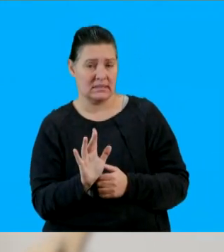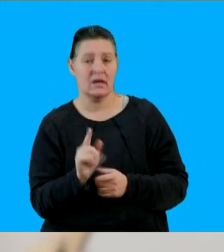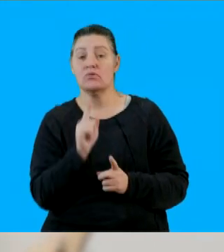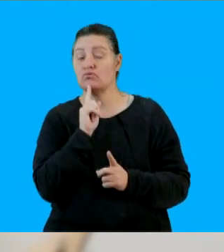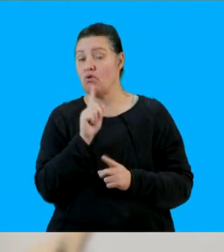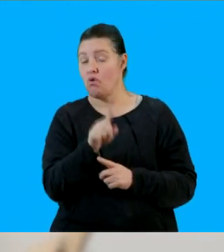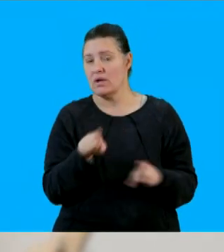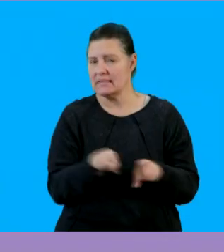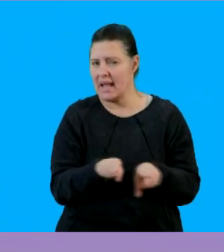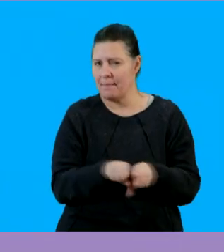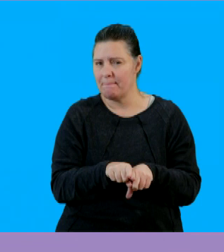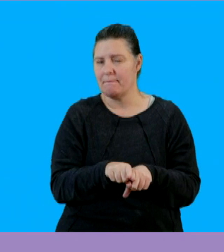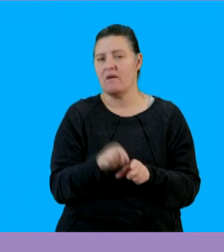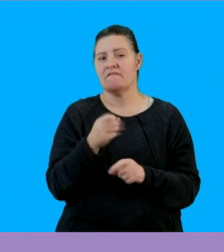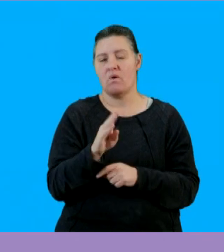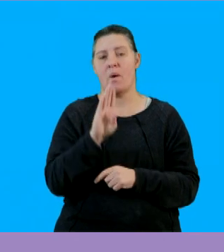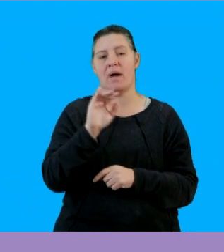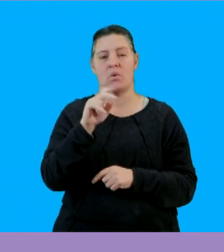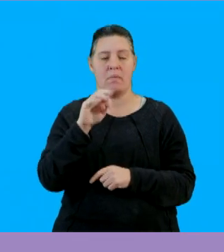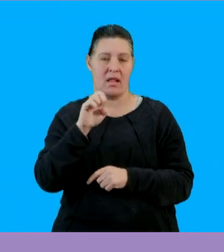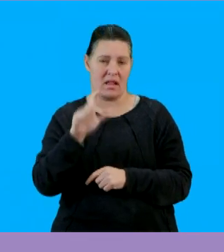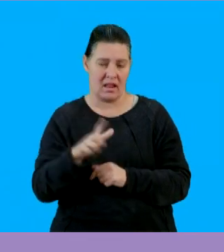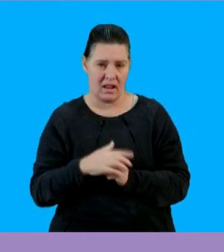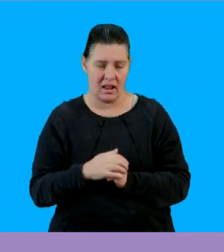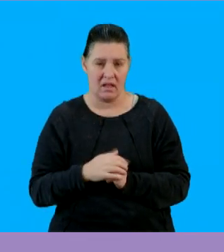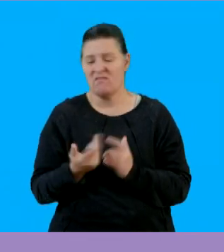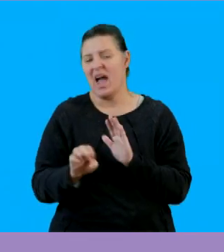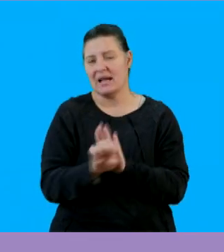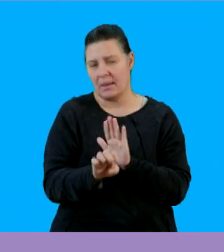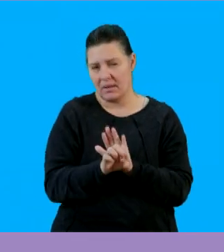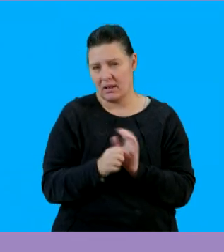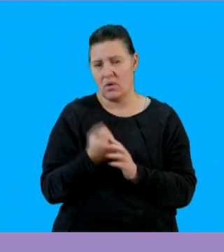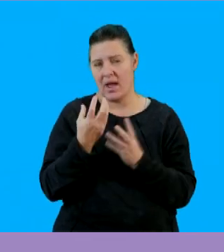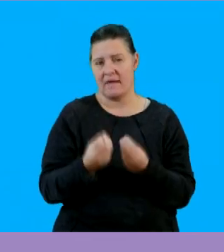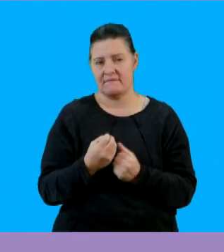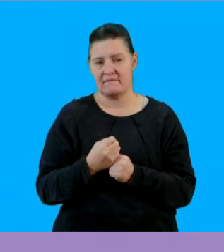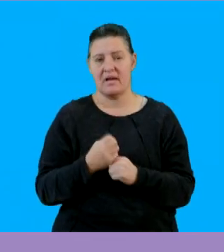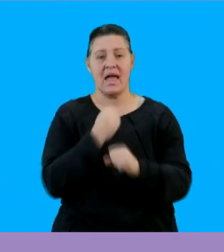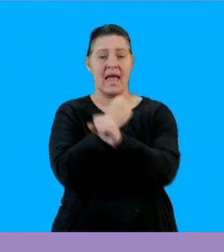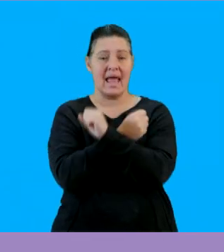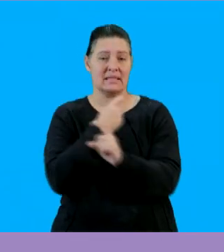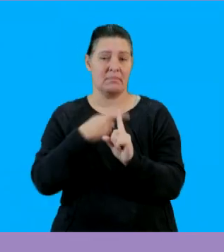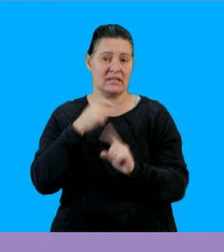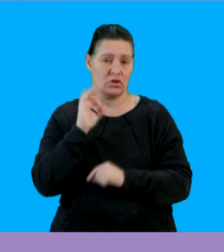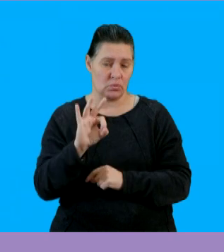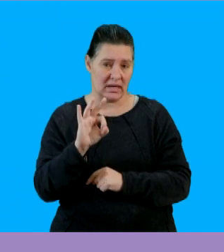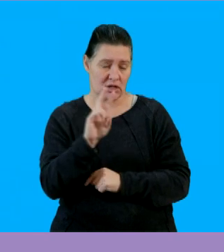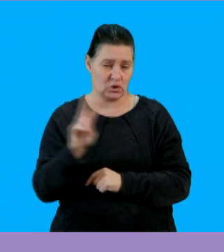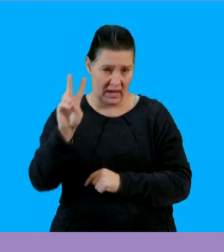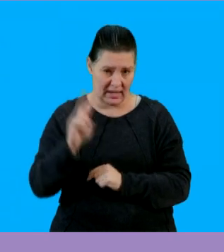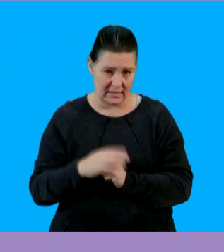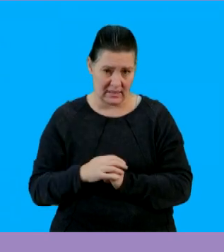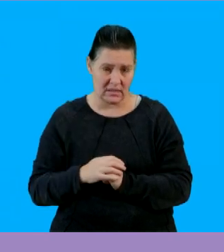itself once. So the same case will be for binomials. For example, here we have x